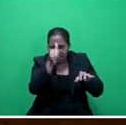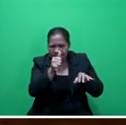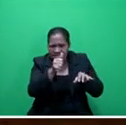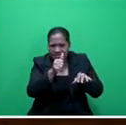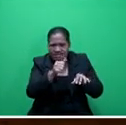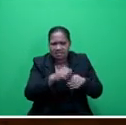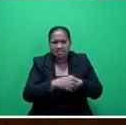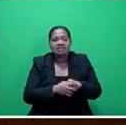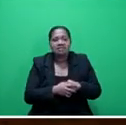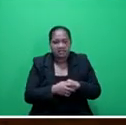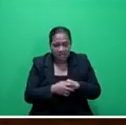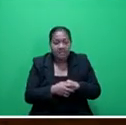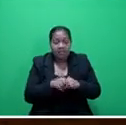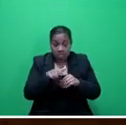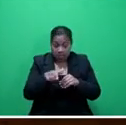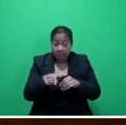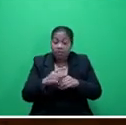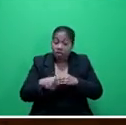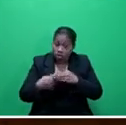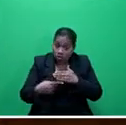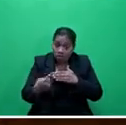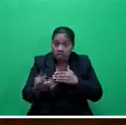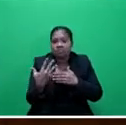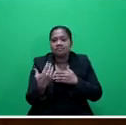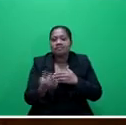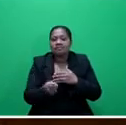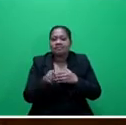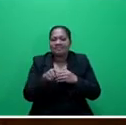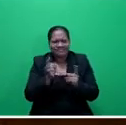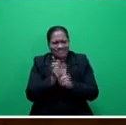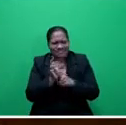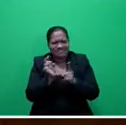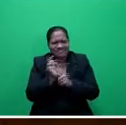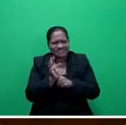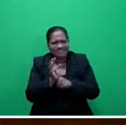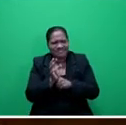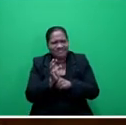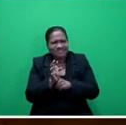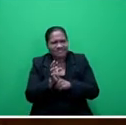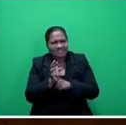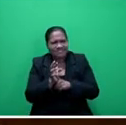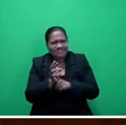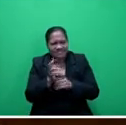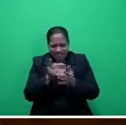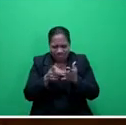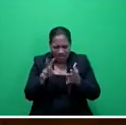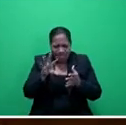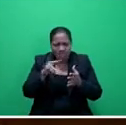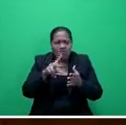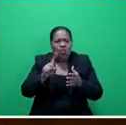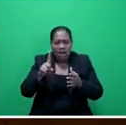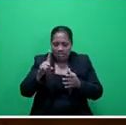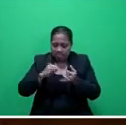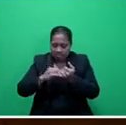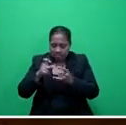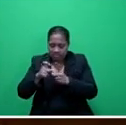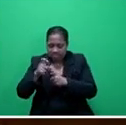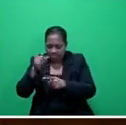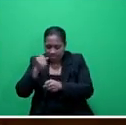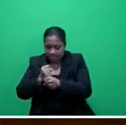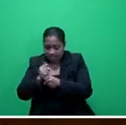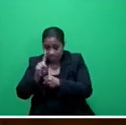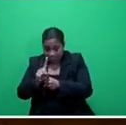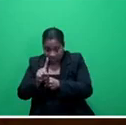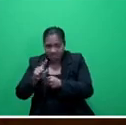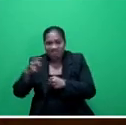the insurance industry continues to play a significant part in SDG 1 and SDG 8.